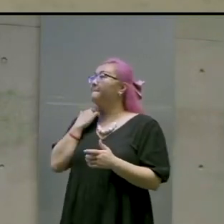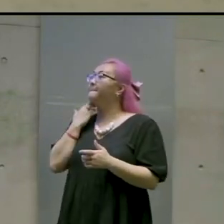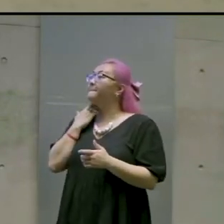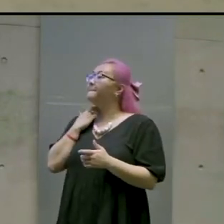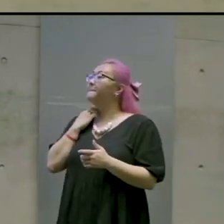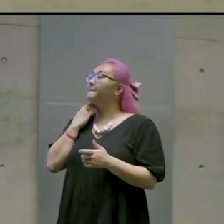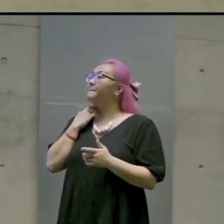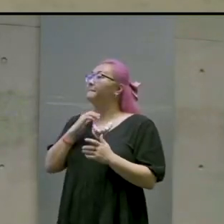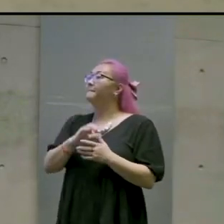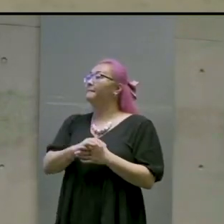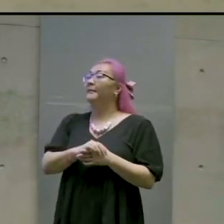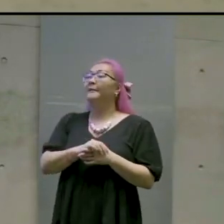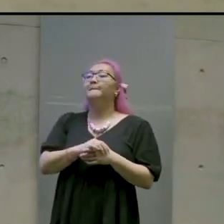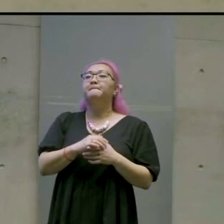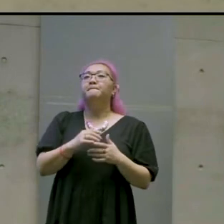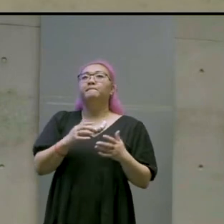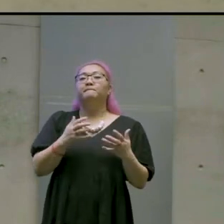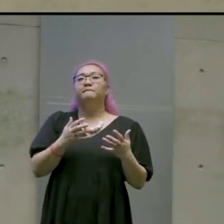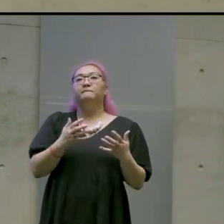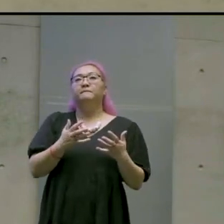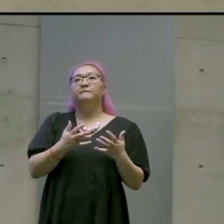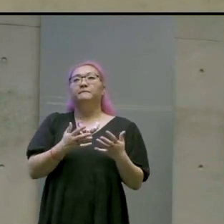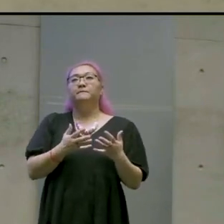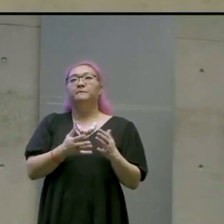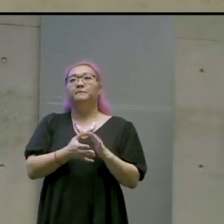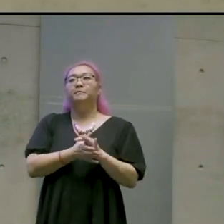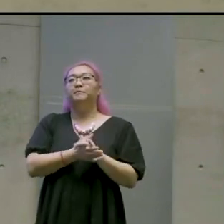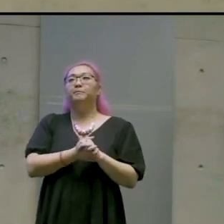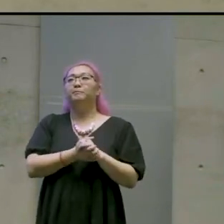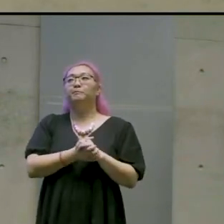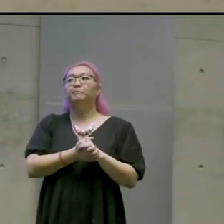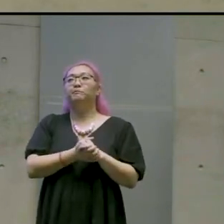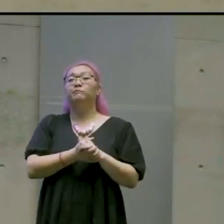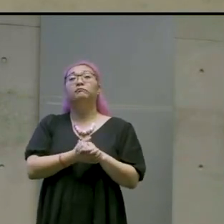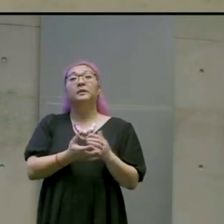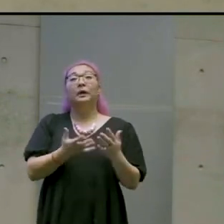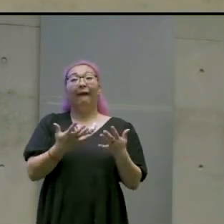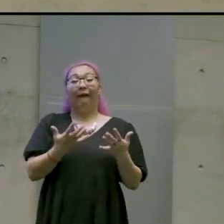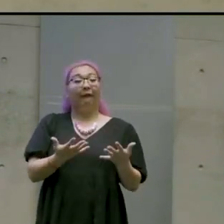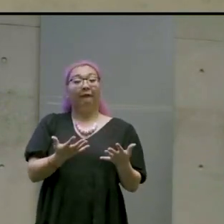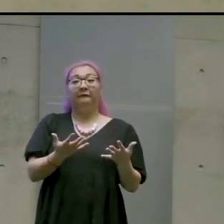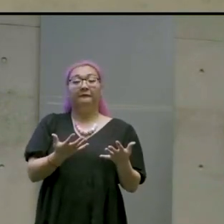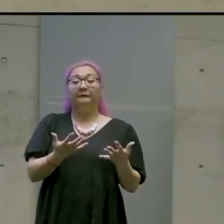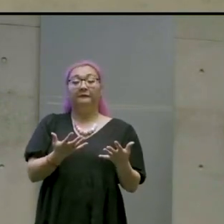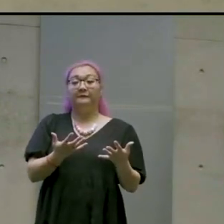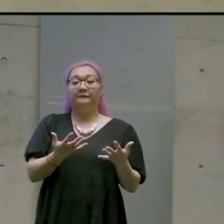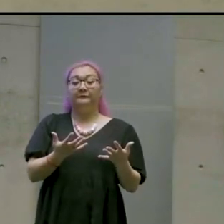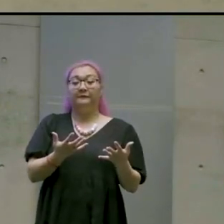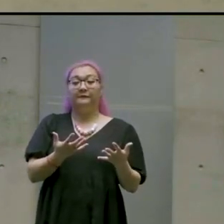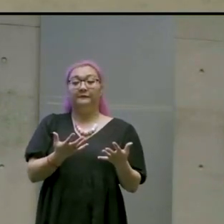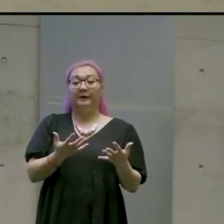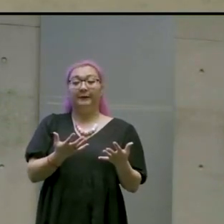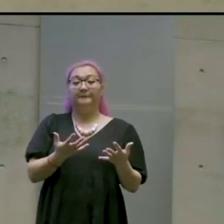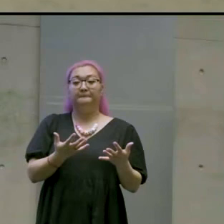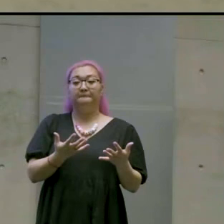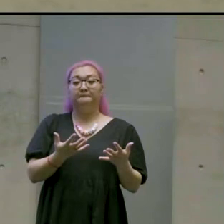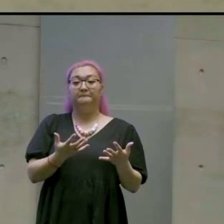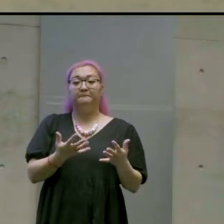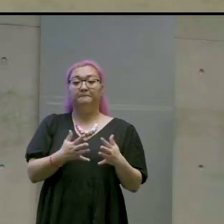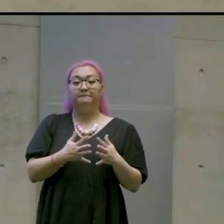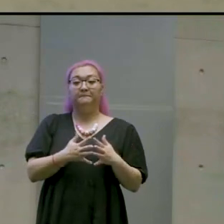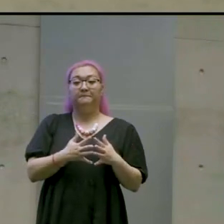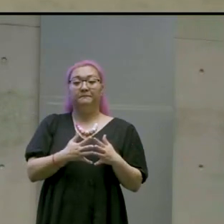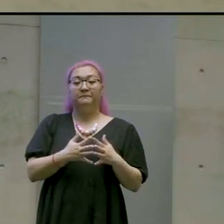sort of, what's the right word? If you don't betray the kind of smallest, most immediate